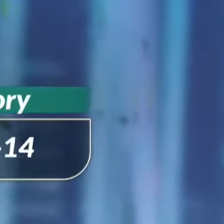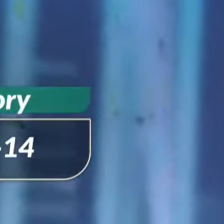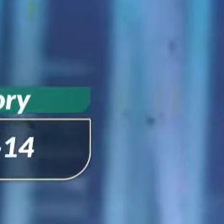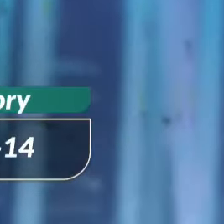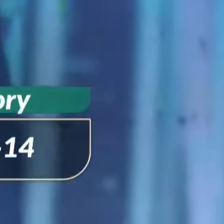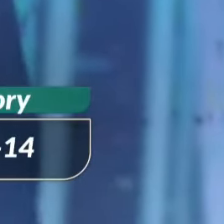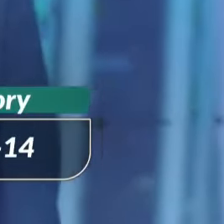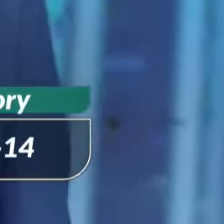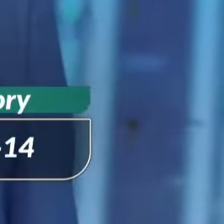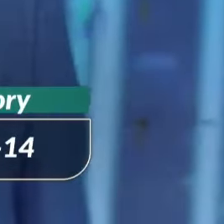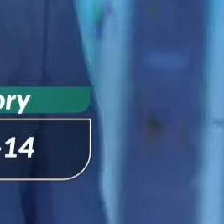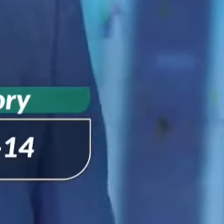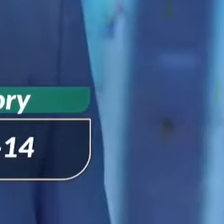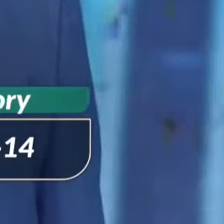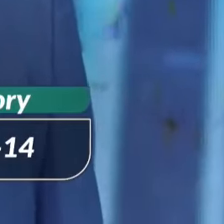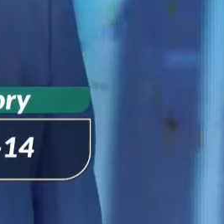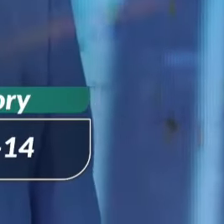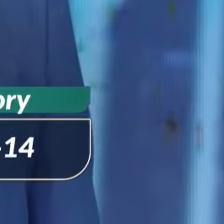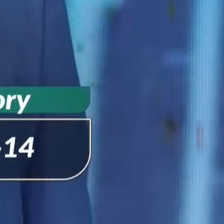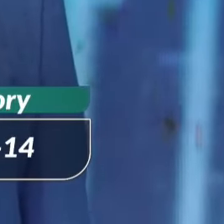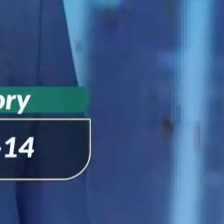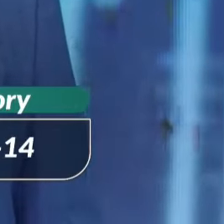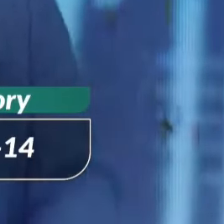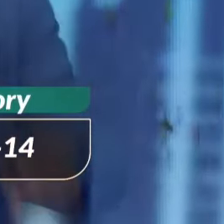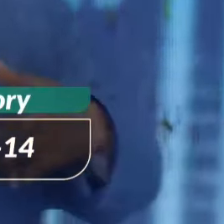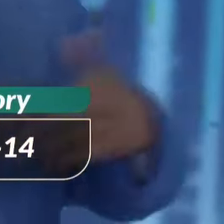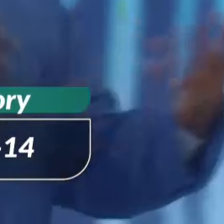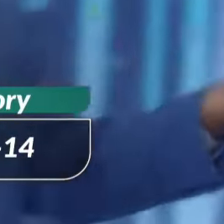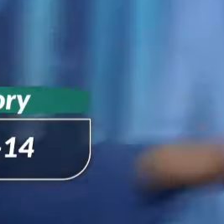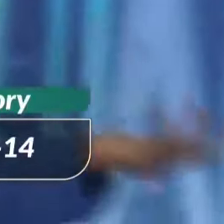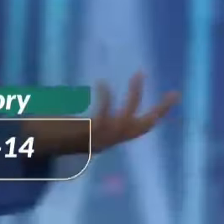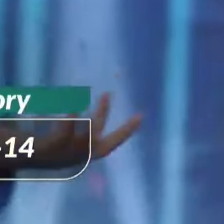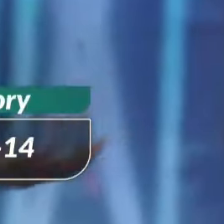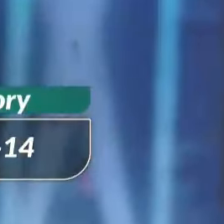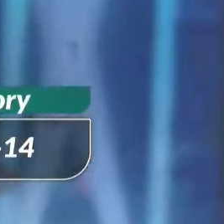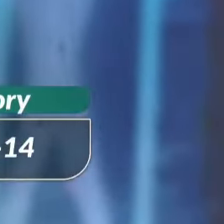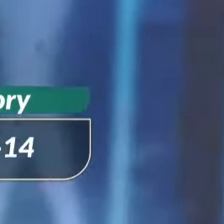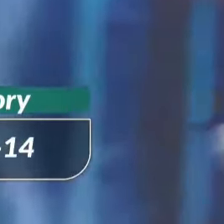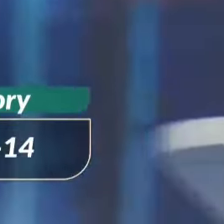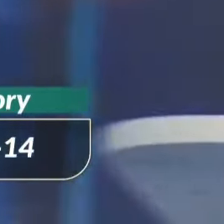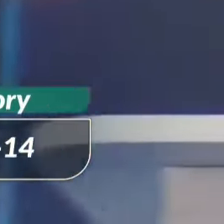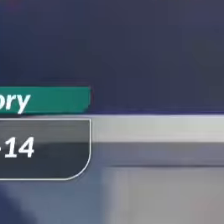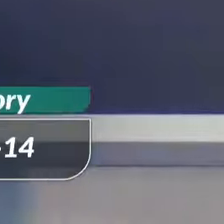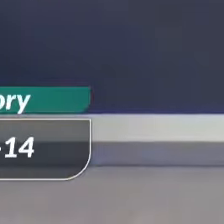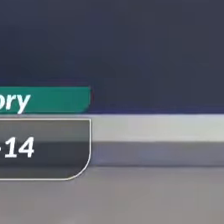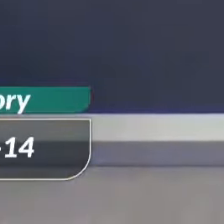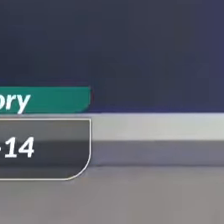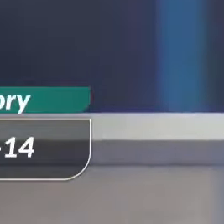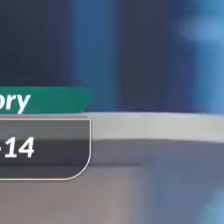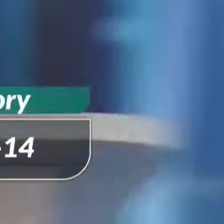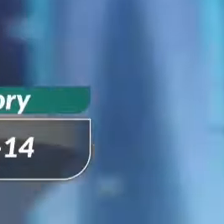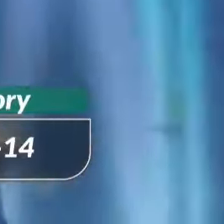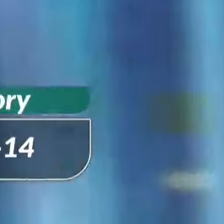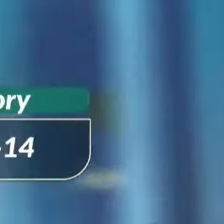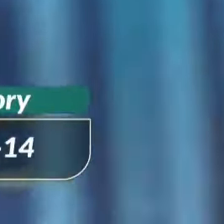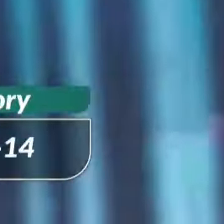the master, the hand of the Lord takes us from where we are. And this is why he kind of ignites